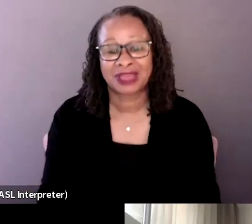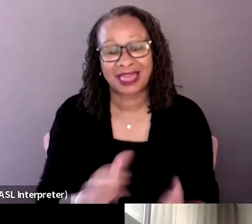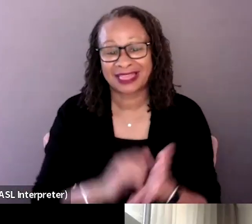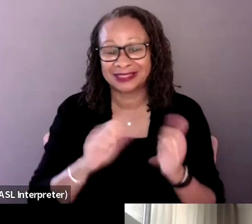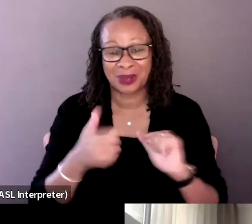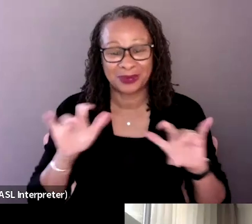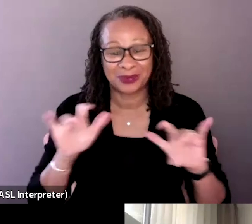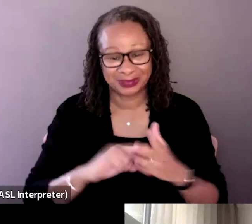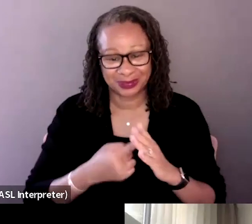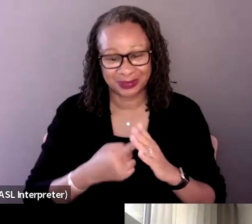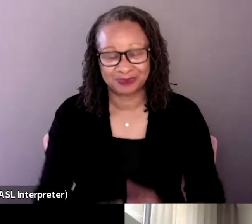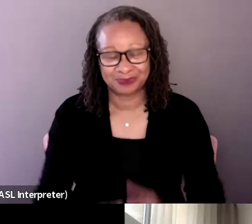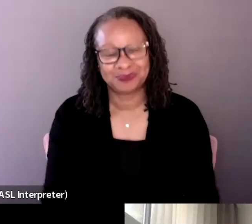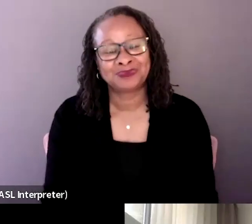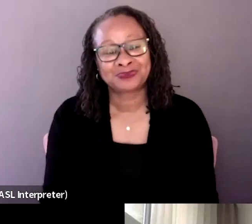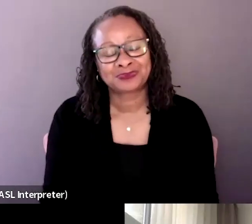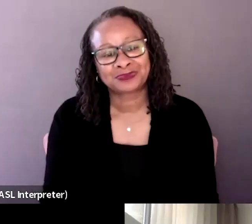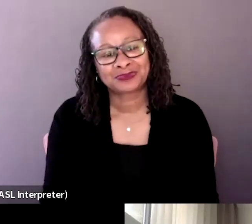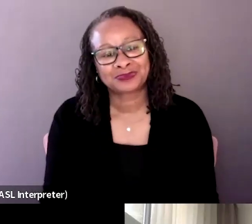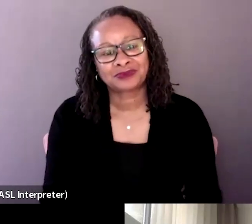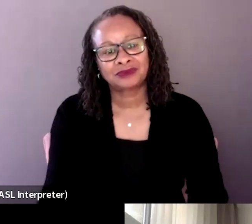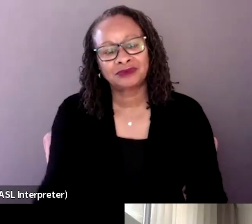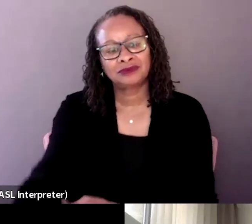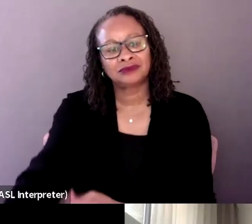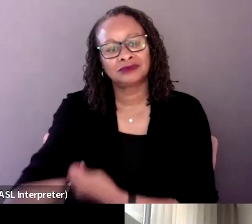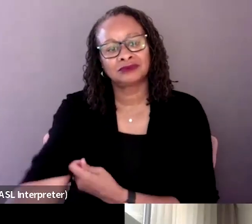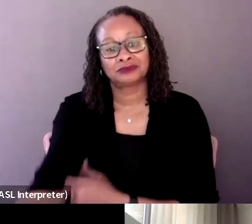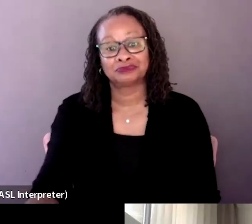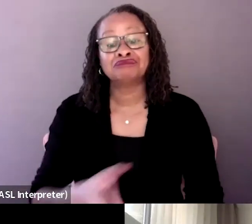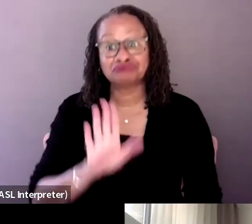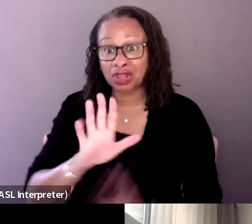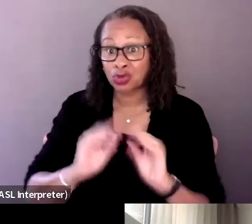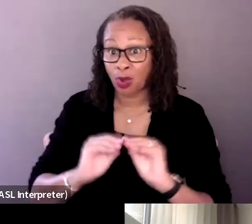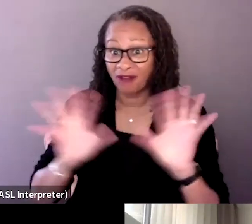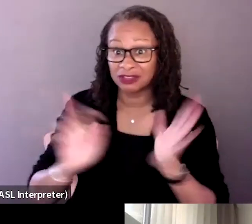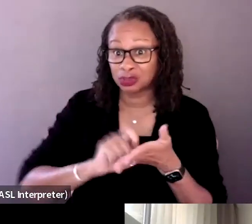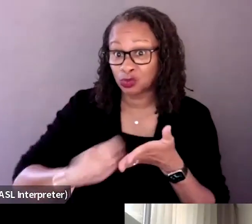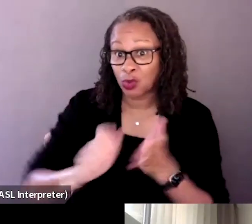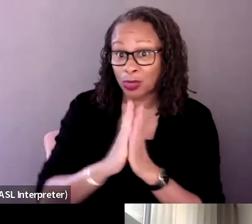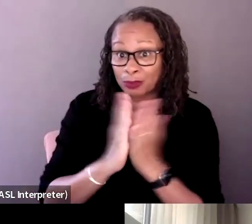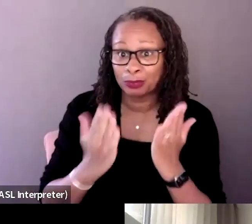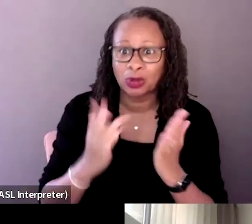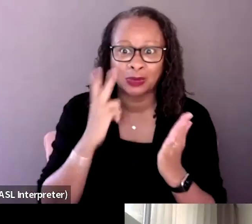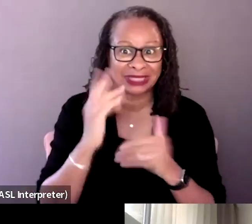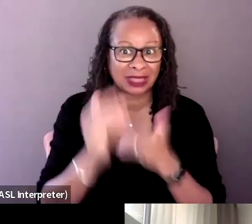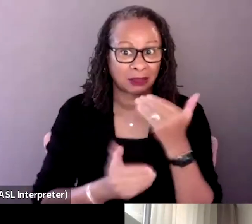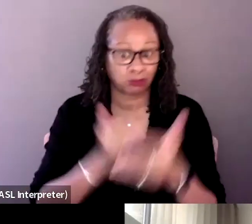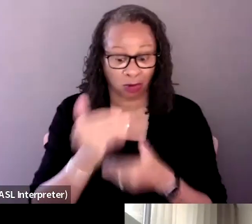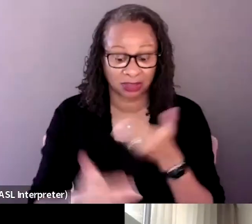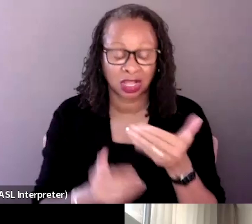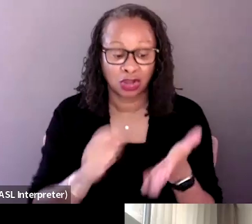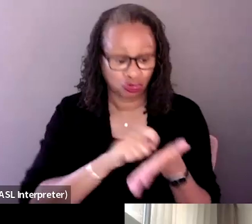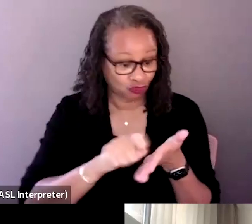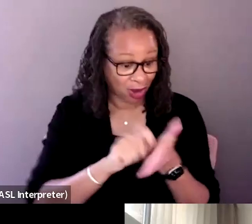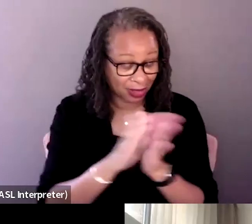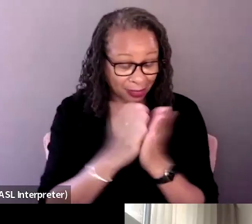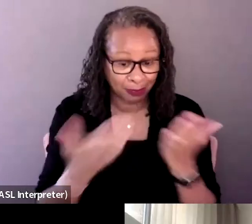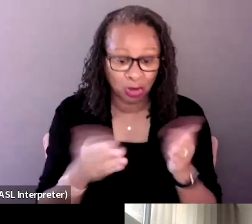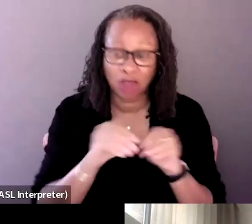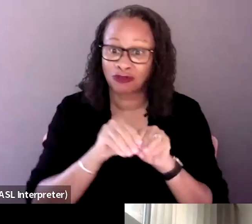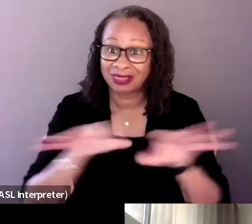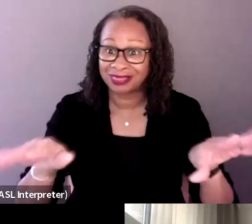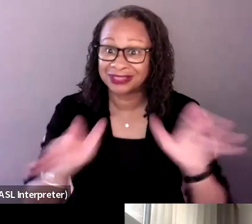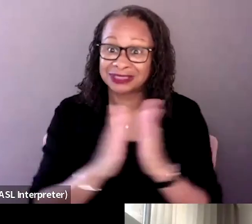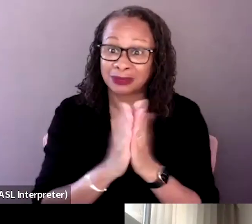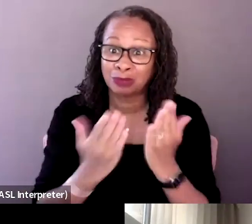started. So, you obviously wrote the book, and we see that process of you writing the book and releasing the book